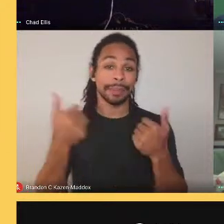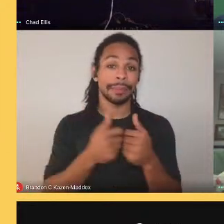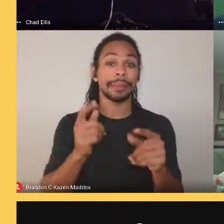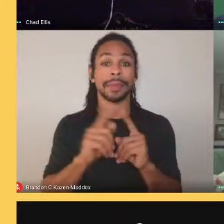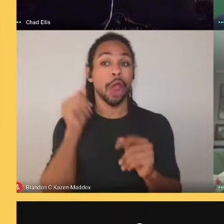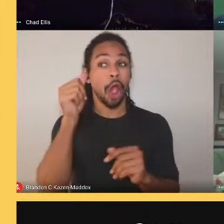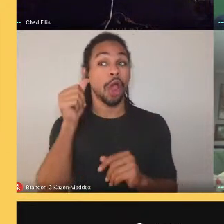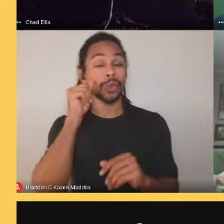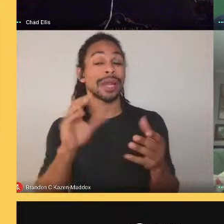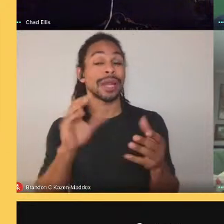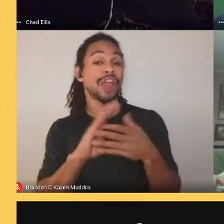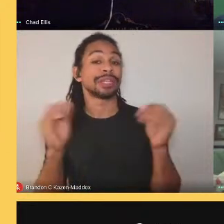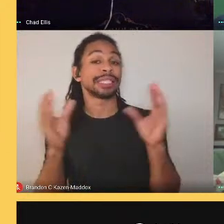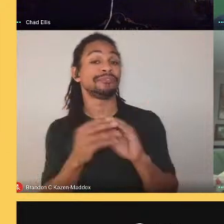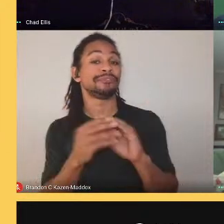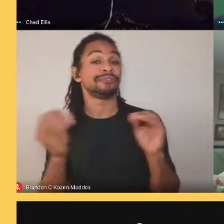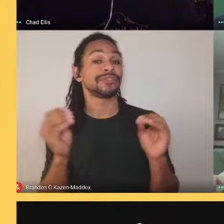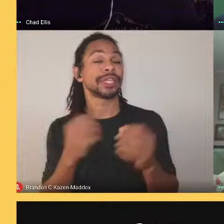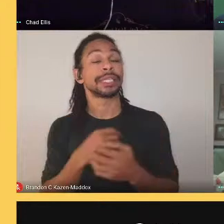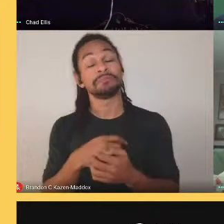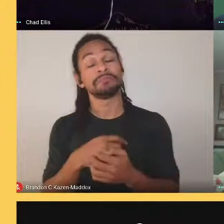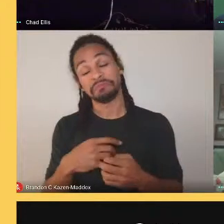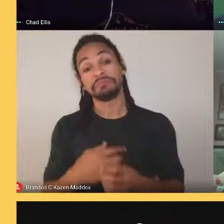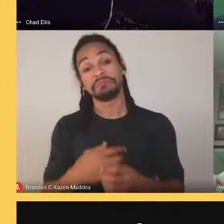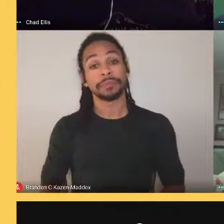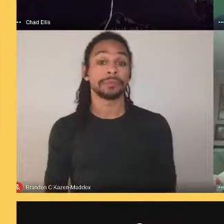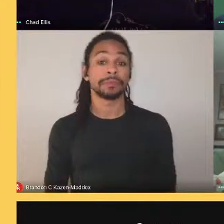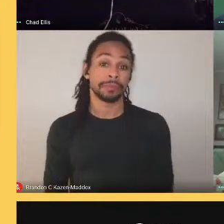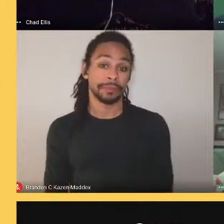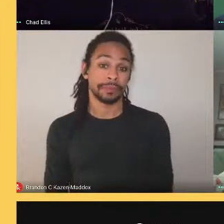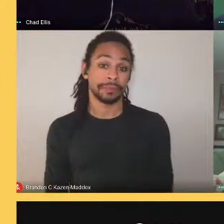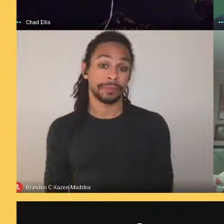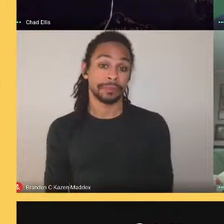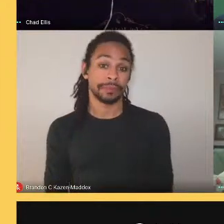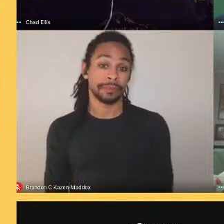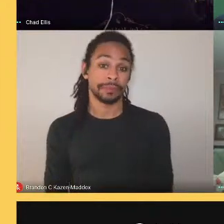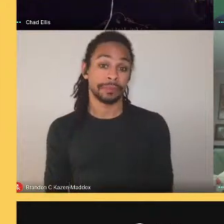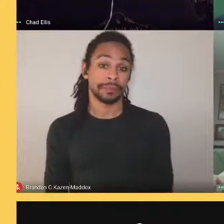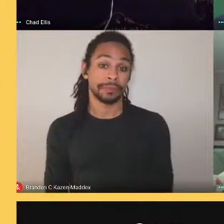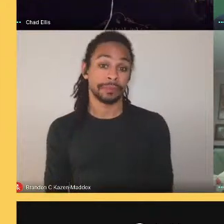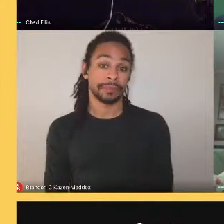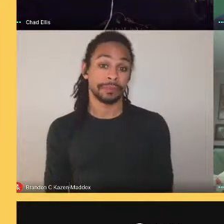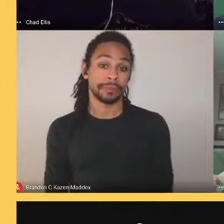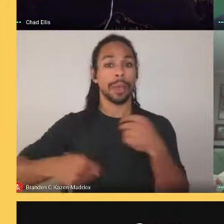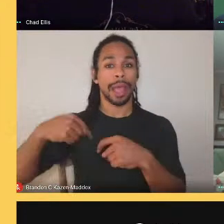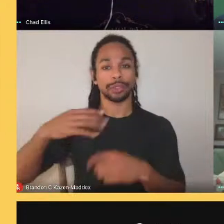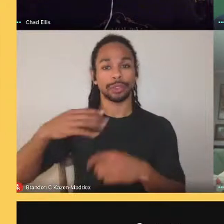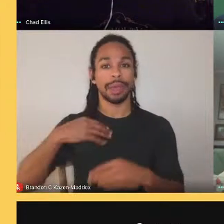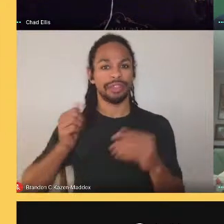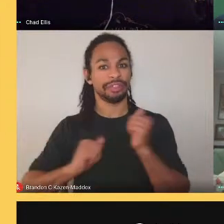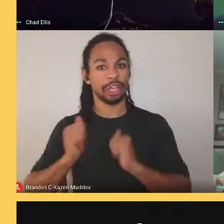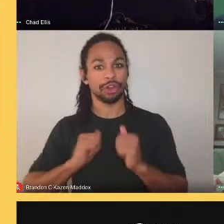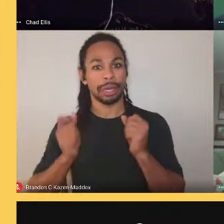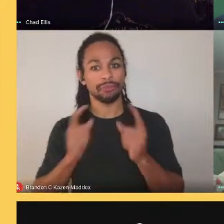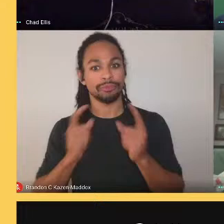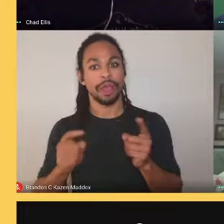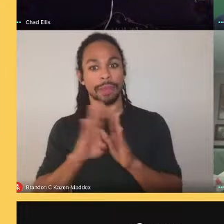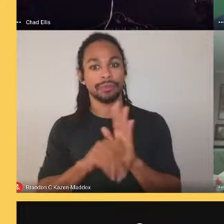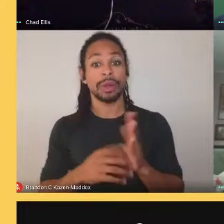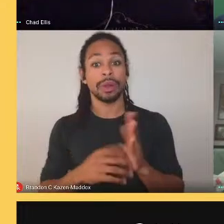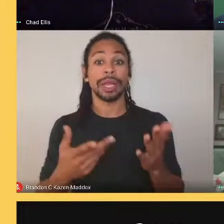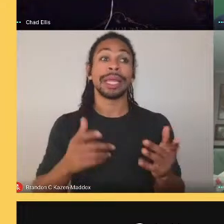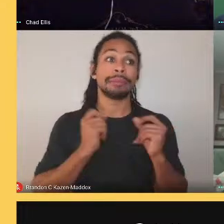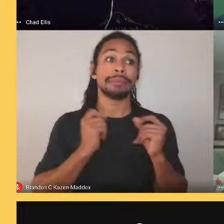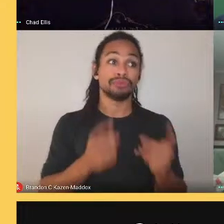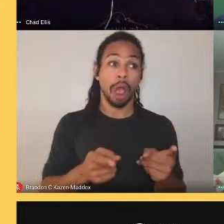just going back to my theater improv background, like doing an improv scene is not about winning, and bad improvisers are the ones who try